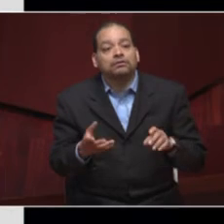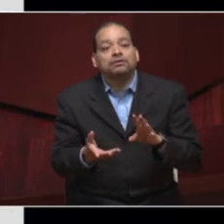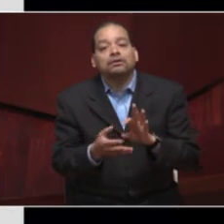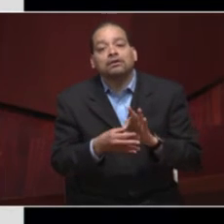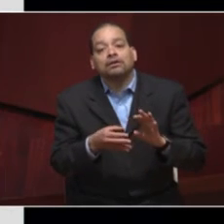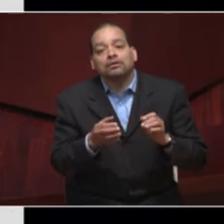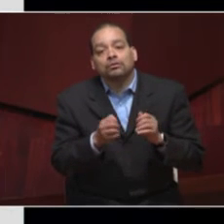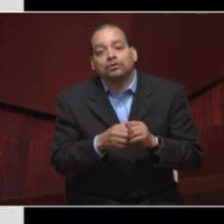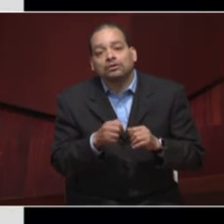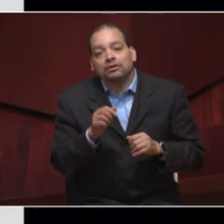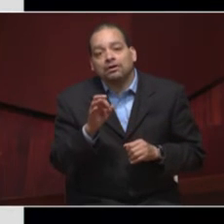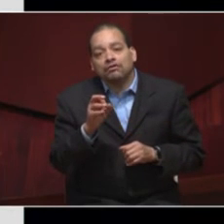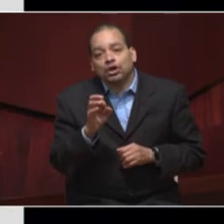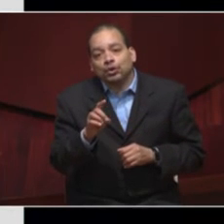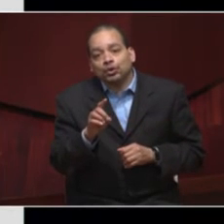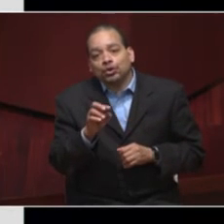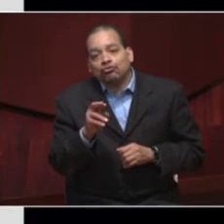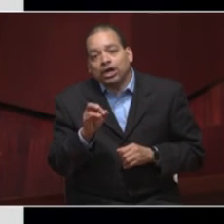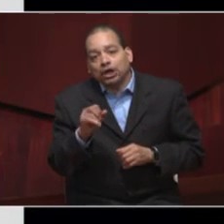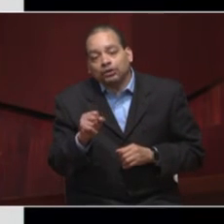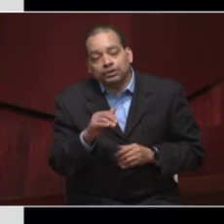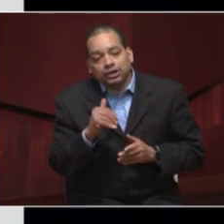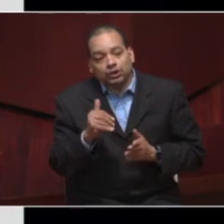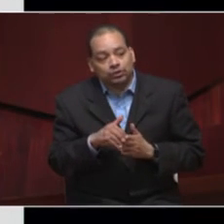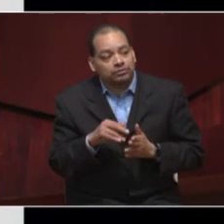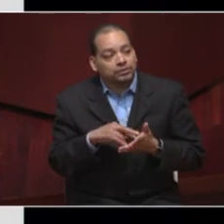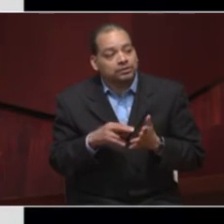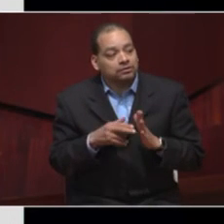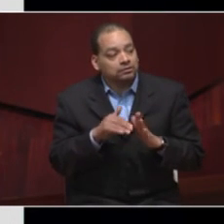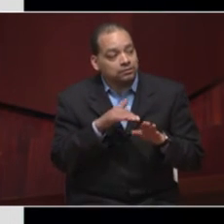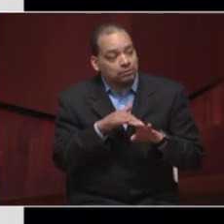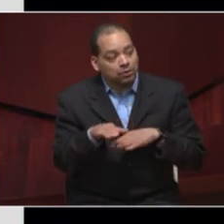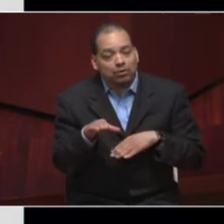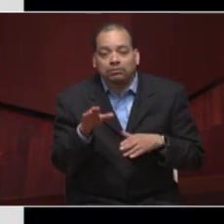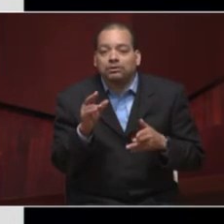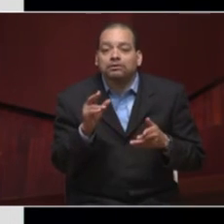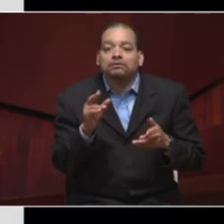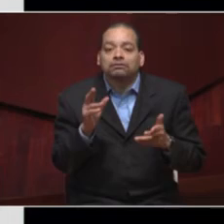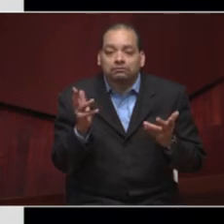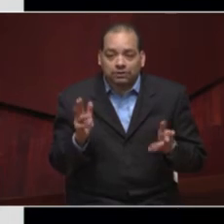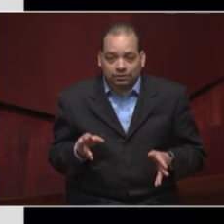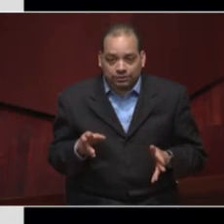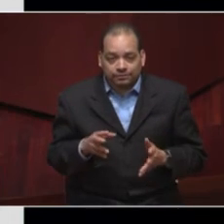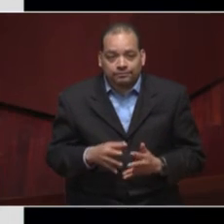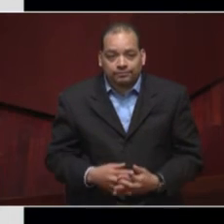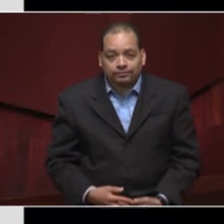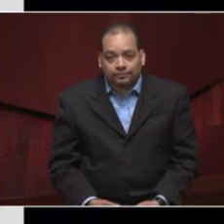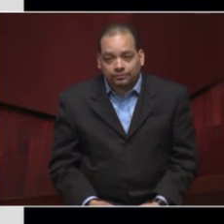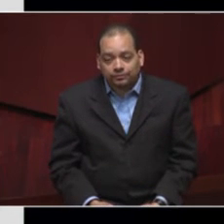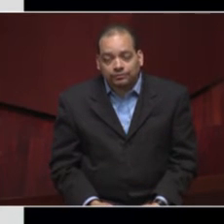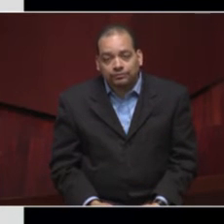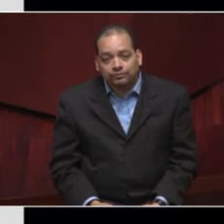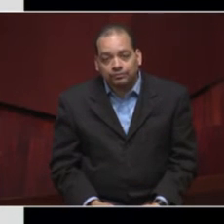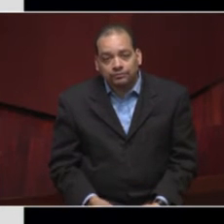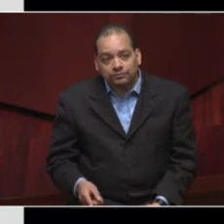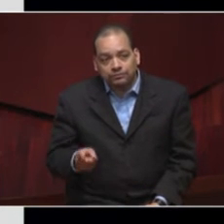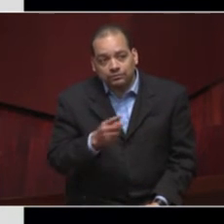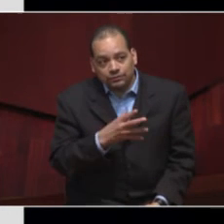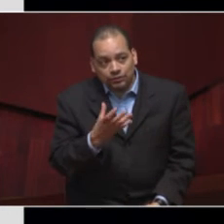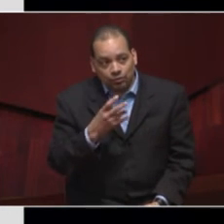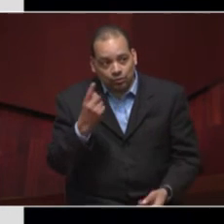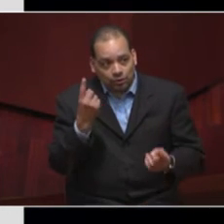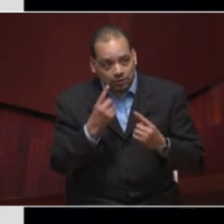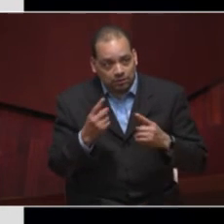Record Center, because eventually, after you get through deployment and you settle in for a little while, what you're going to want to do is declare to the